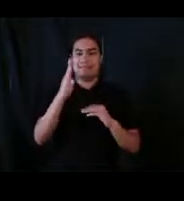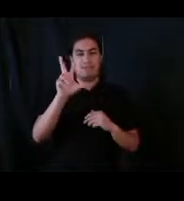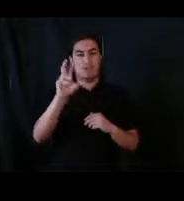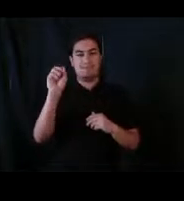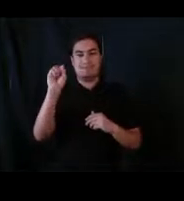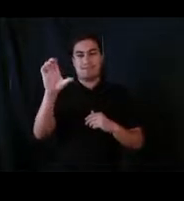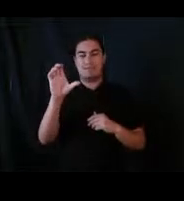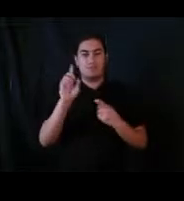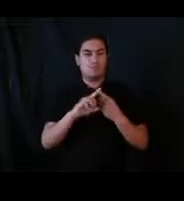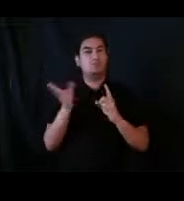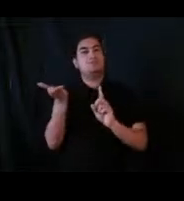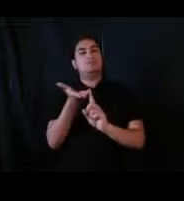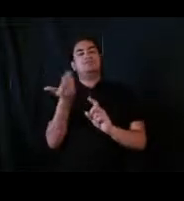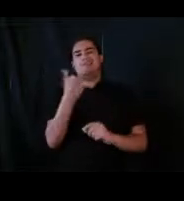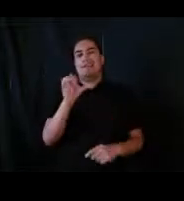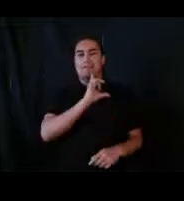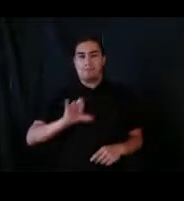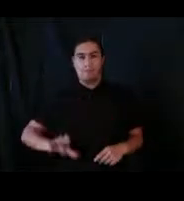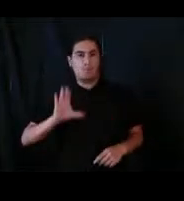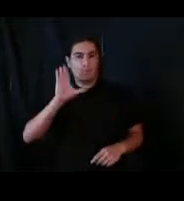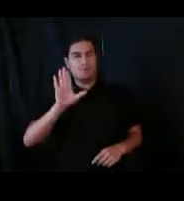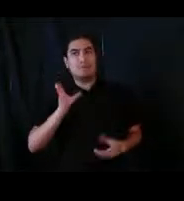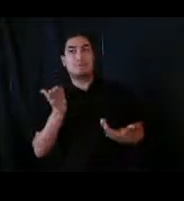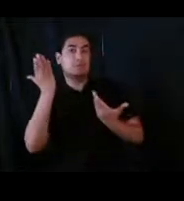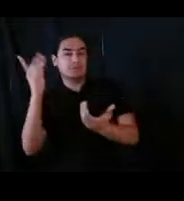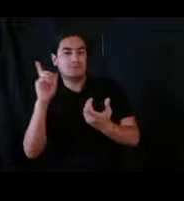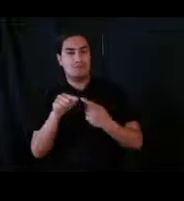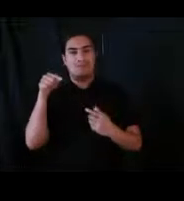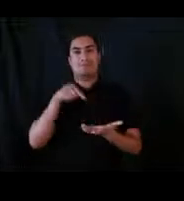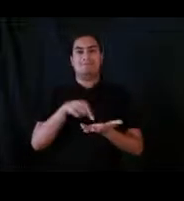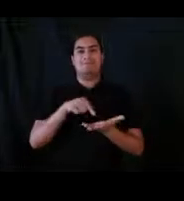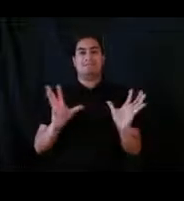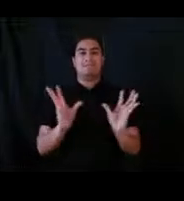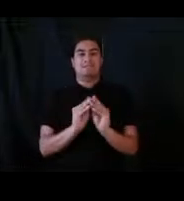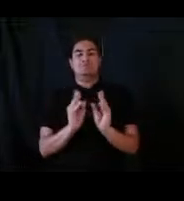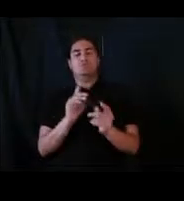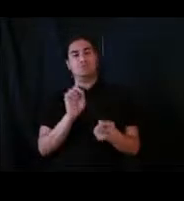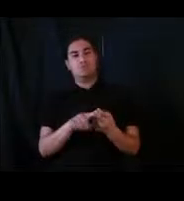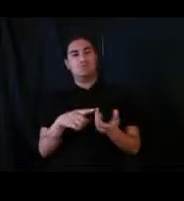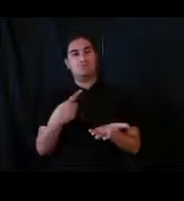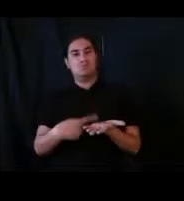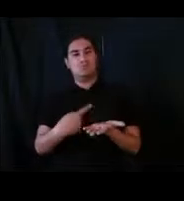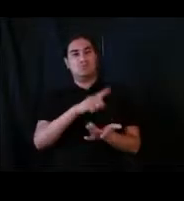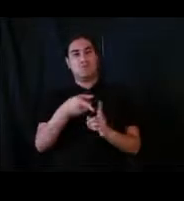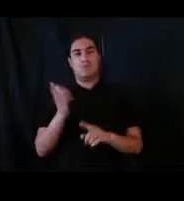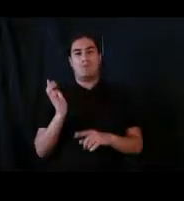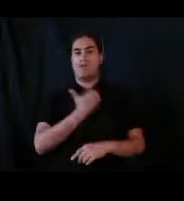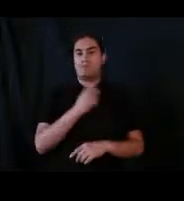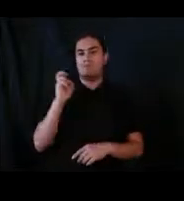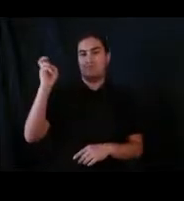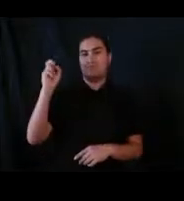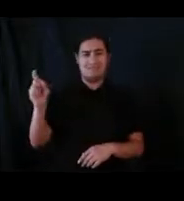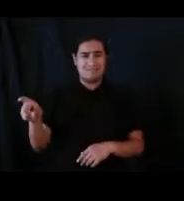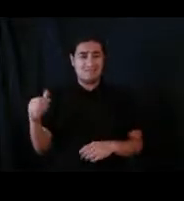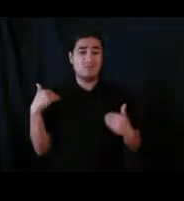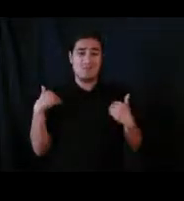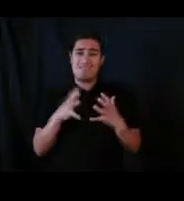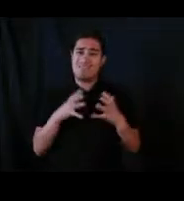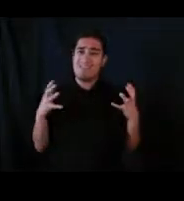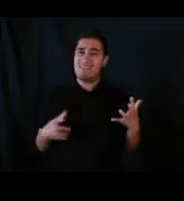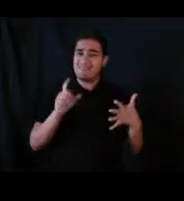a pitch that any other mayor would give to this commission to talk about our transportation needs we have a lot of